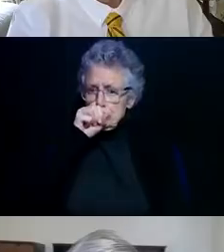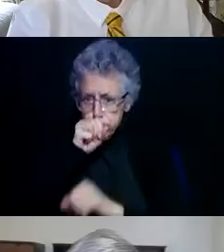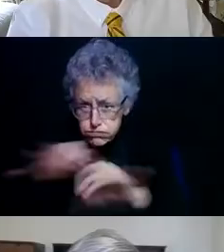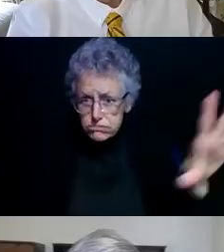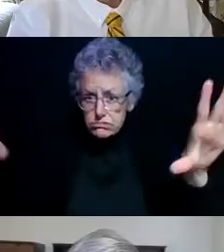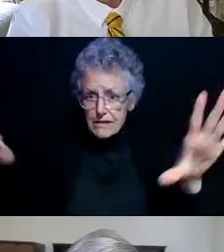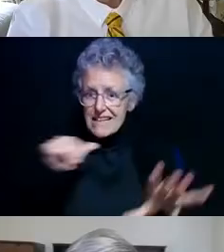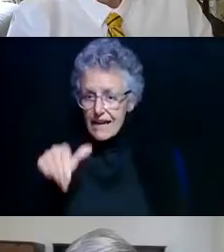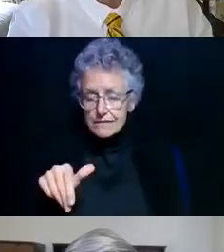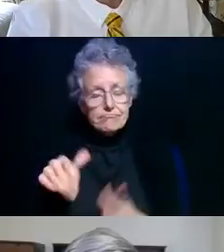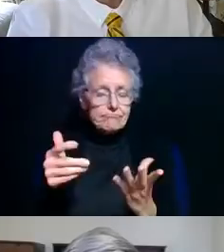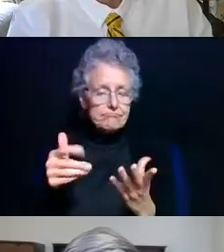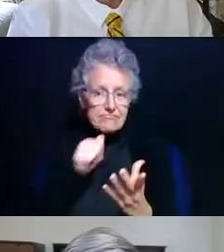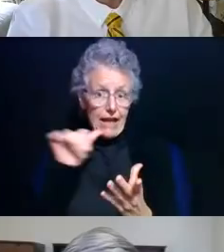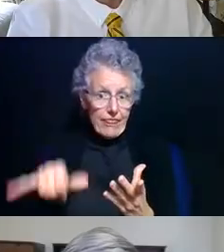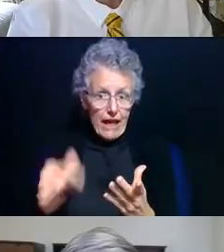if